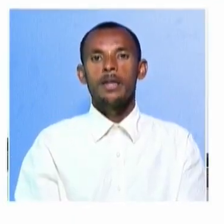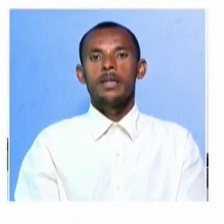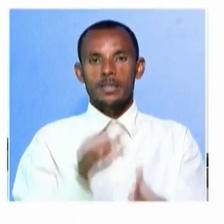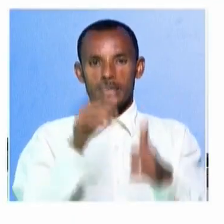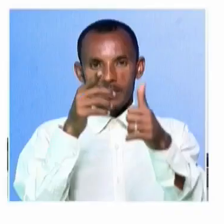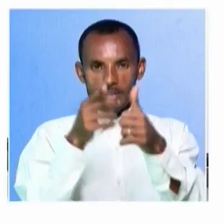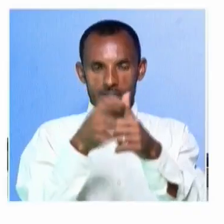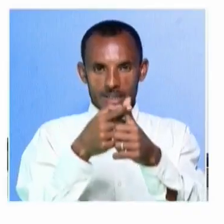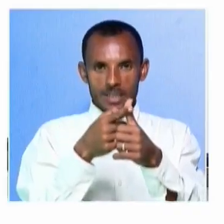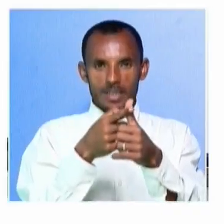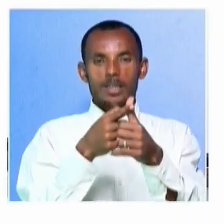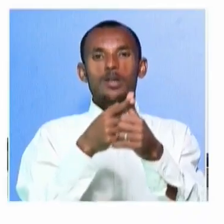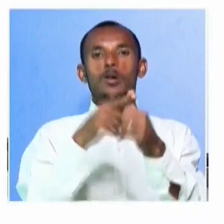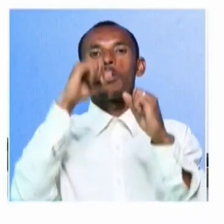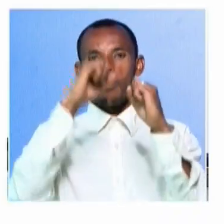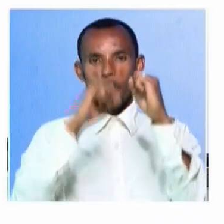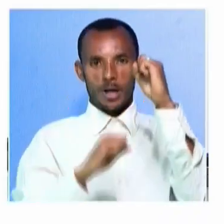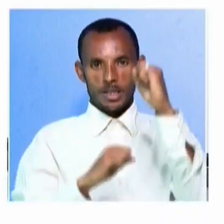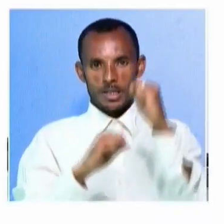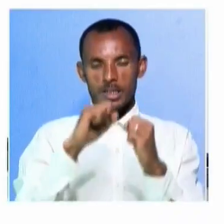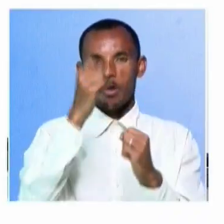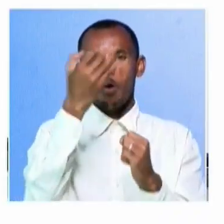fractions